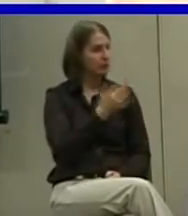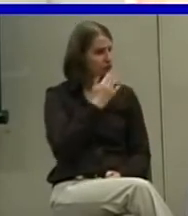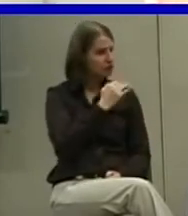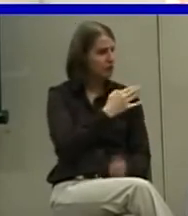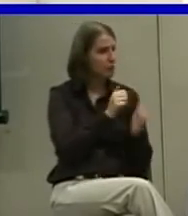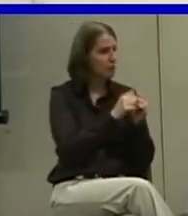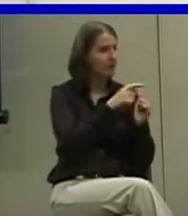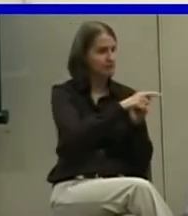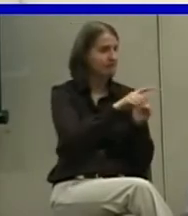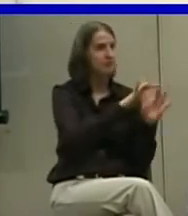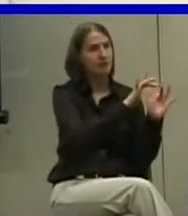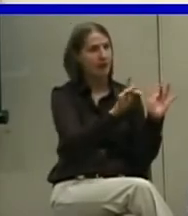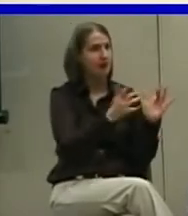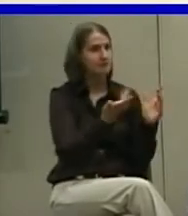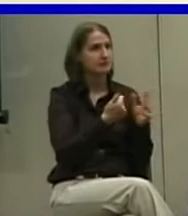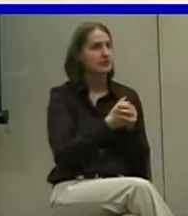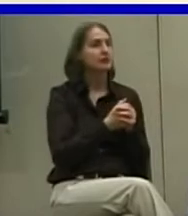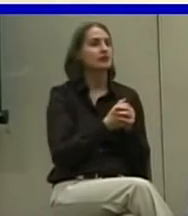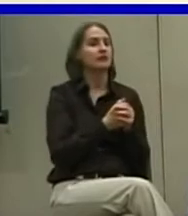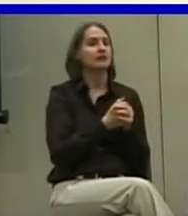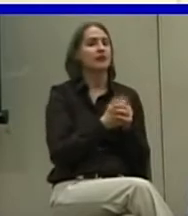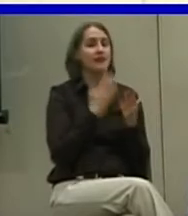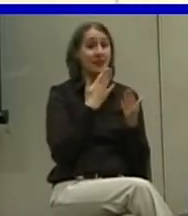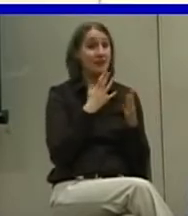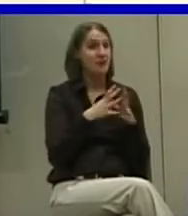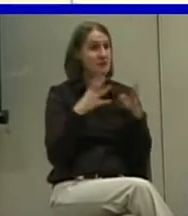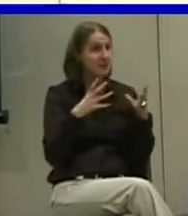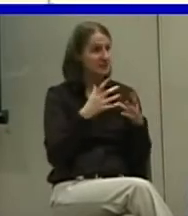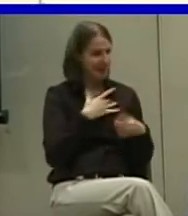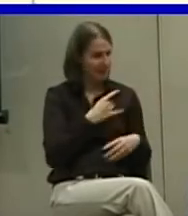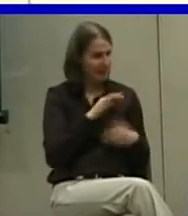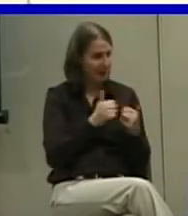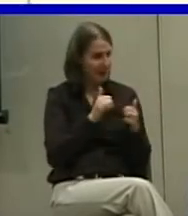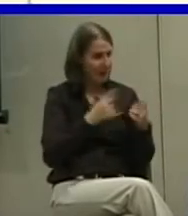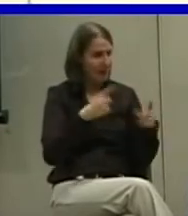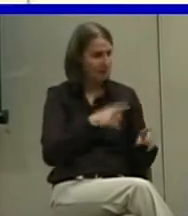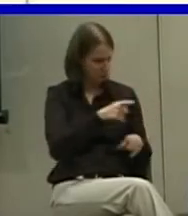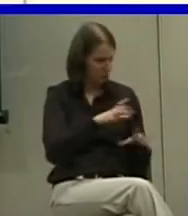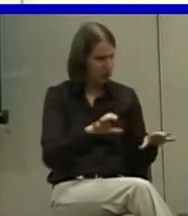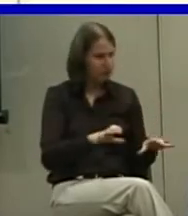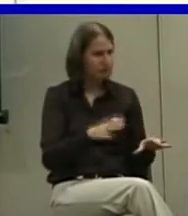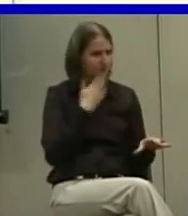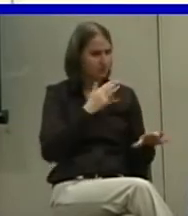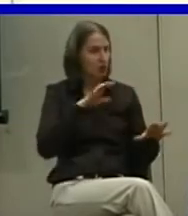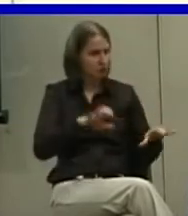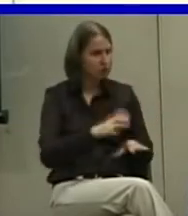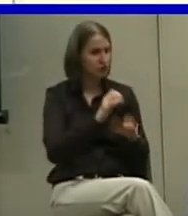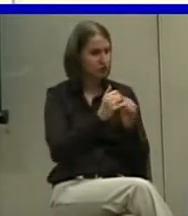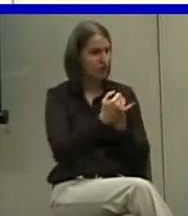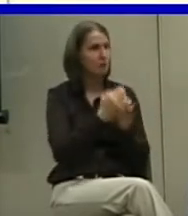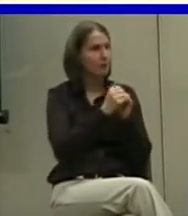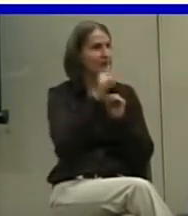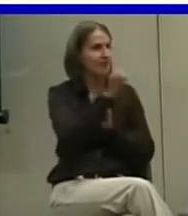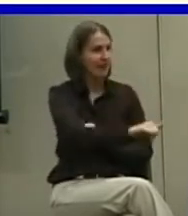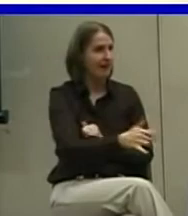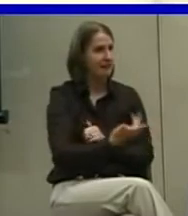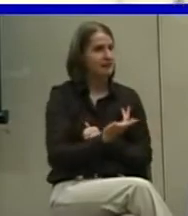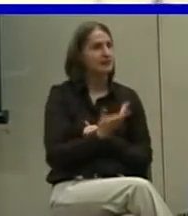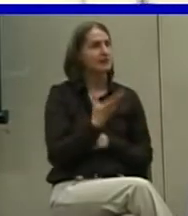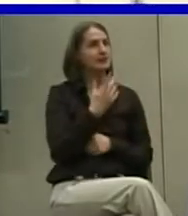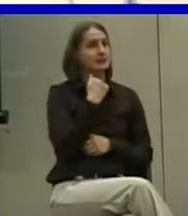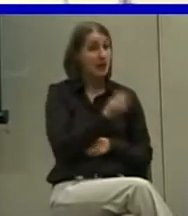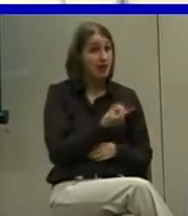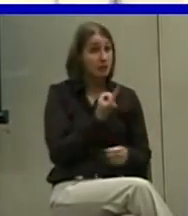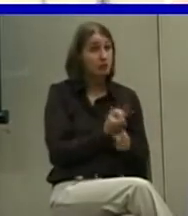that. Thank you very much. I like the way that happened. You were really doing a good job with that. Telling kids what they did right, and